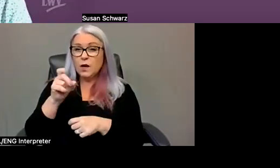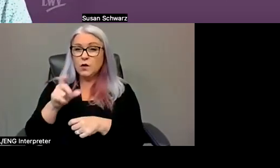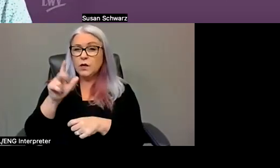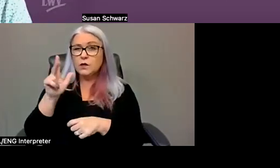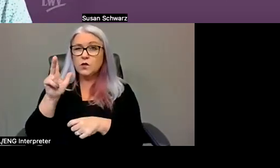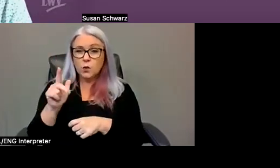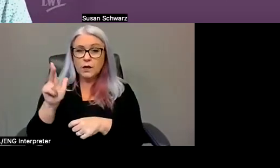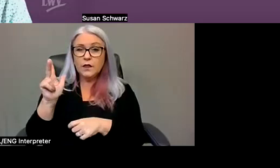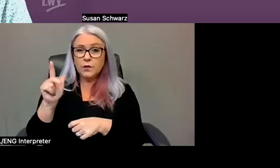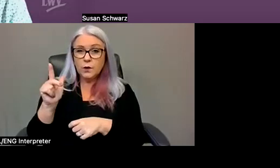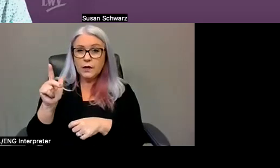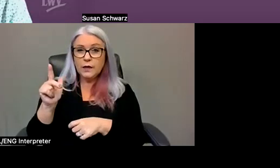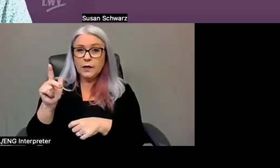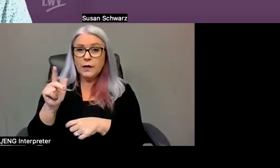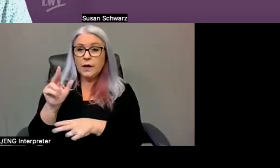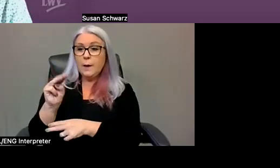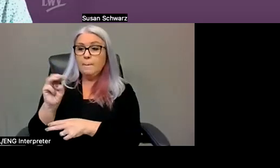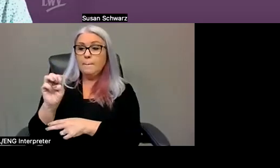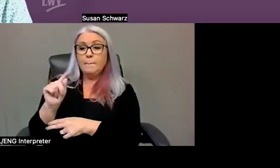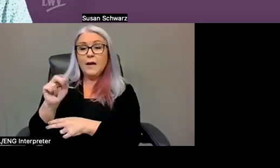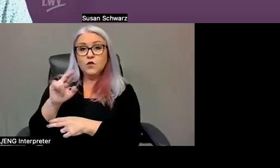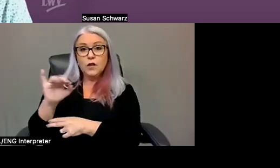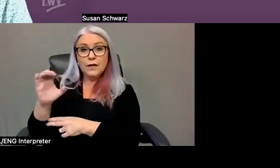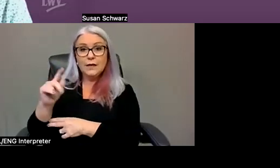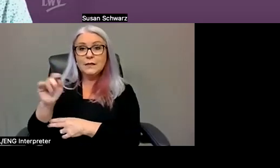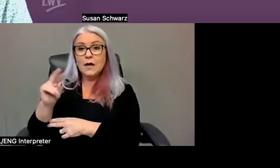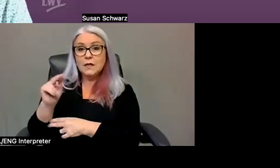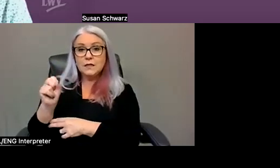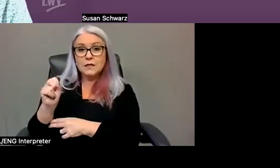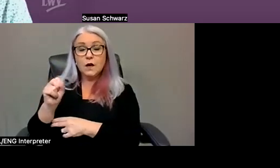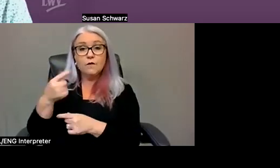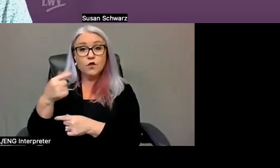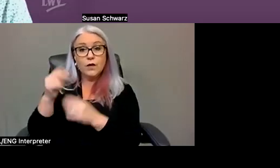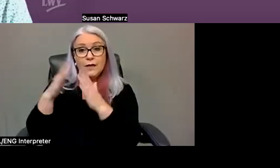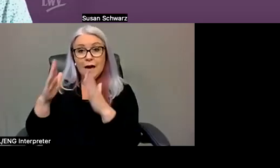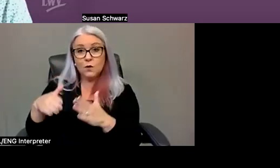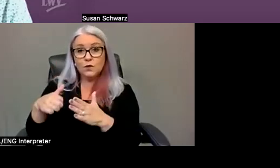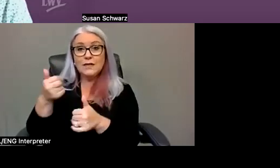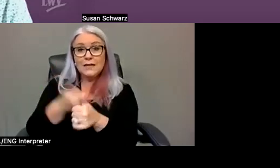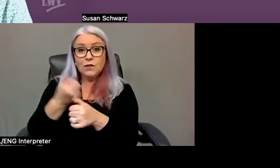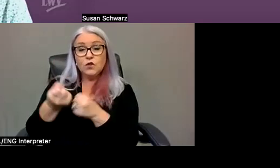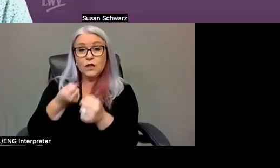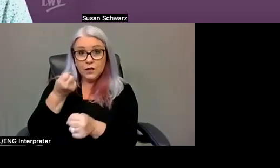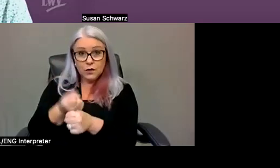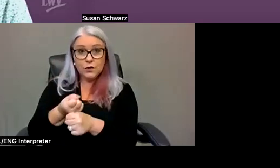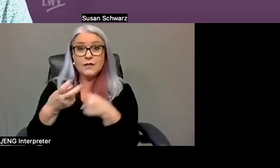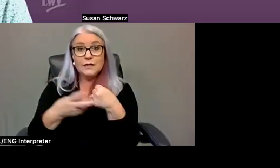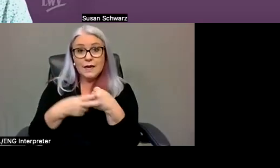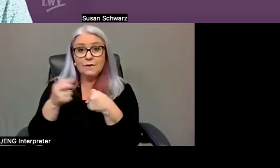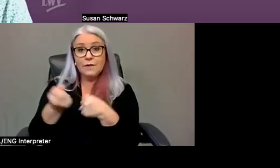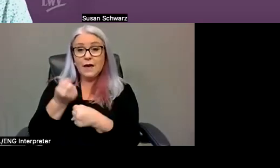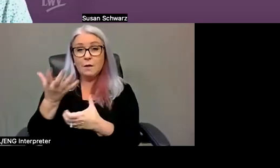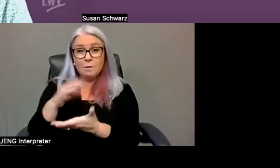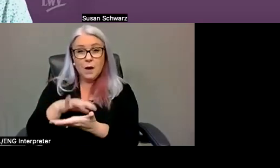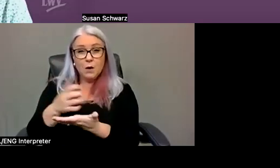123 metric tons of greenhouse gas emissions actually that's per year. We're going to save that. We're also,